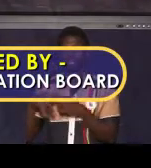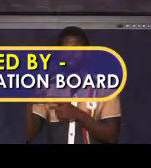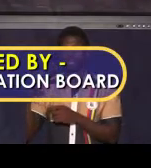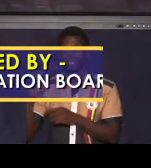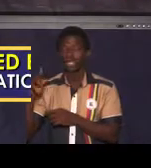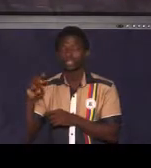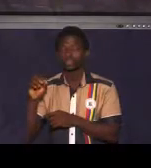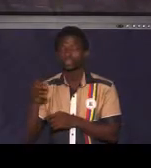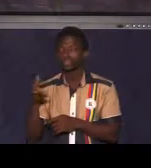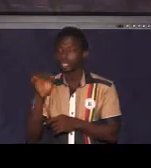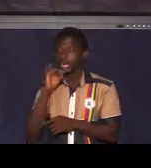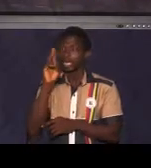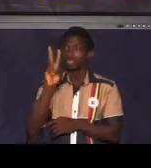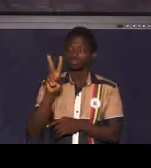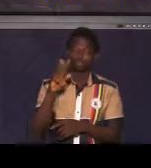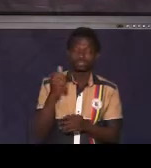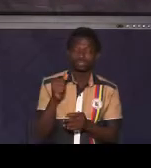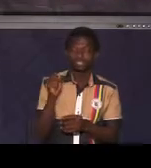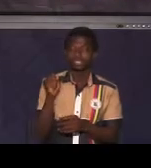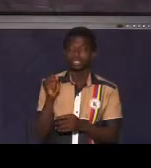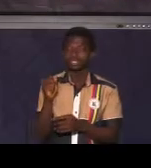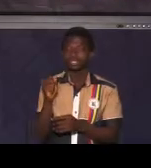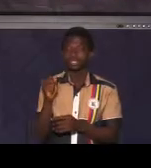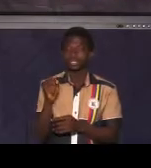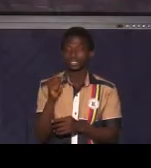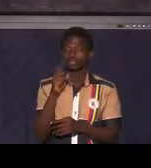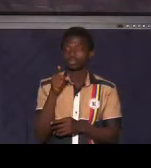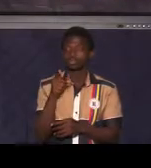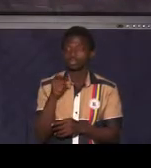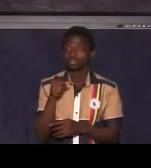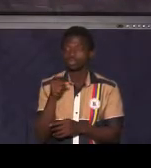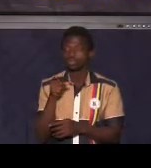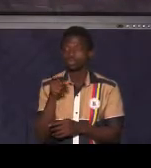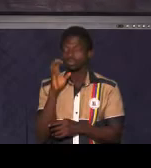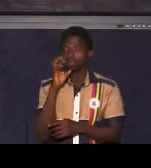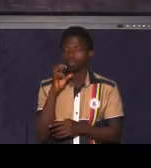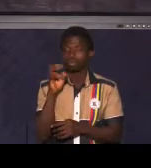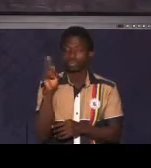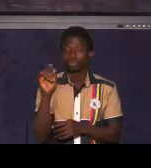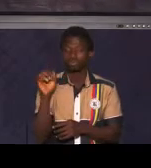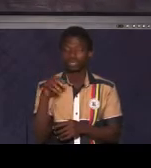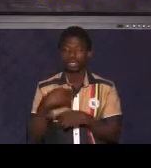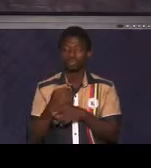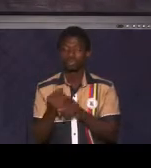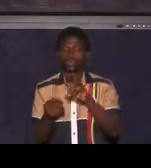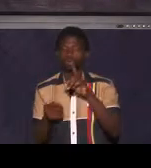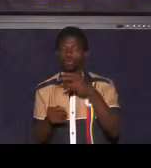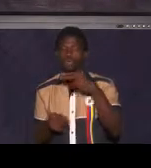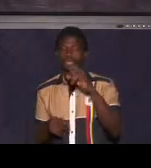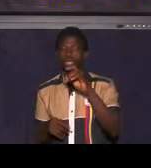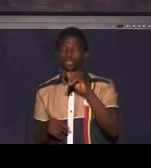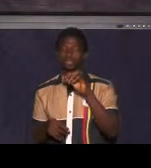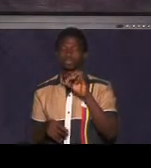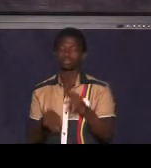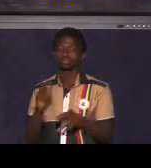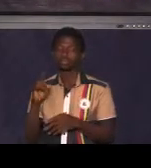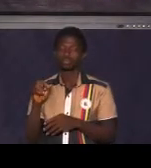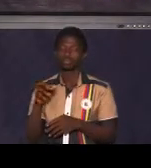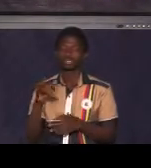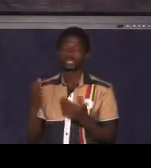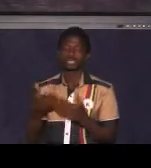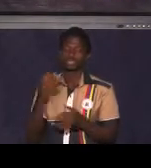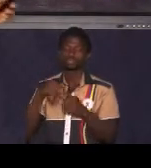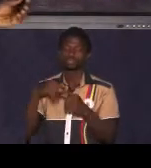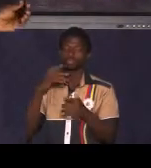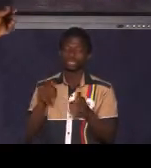meter and hectometer, there are 2 tens. That is 1 and 2 zeros. That means 100 meter makes 1 hectometer. And it's easy to say like